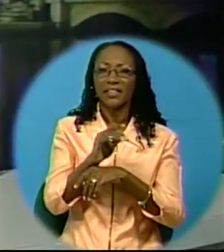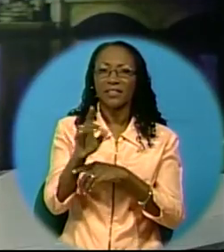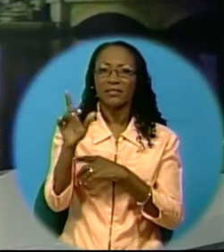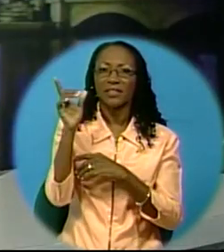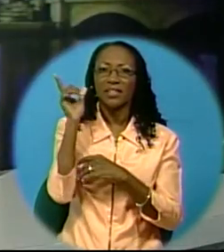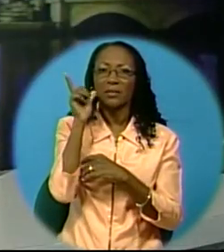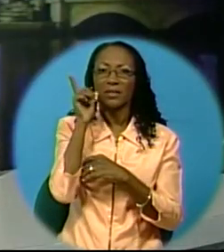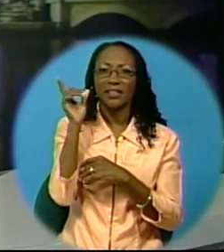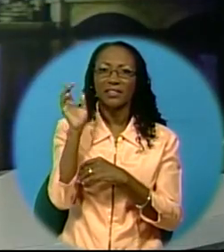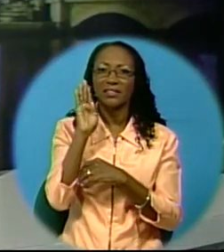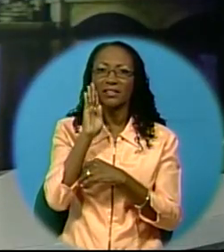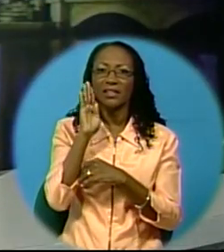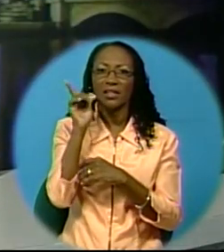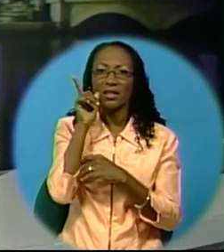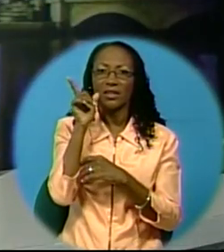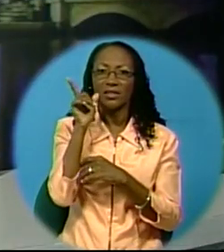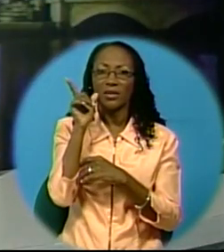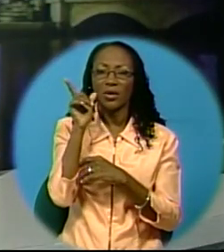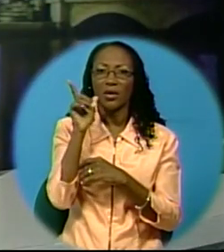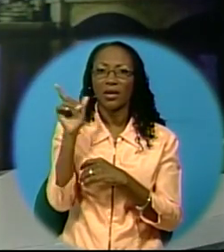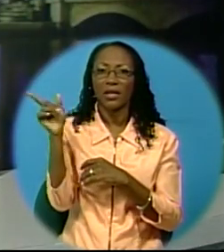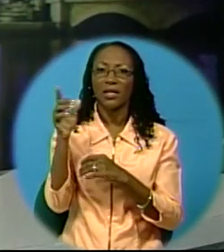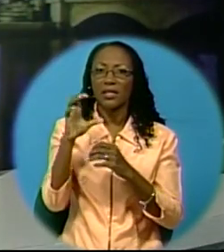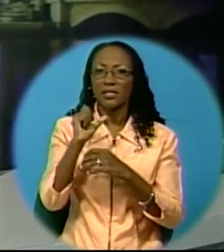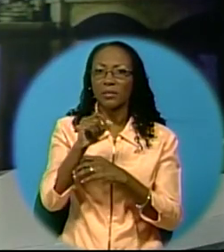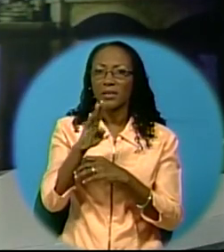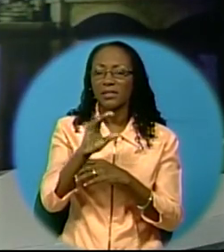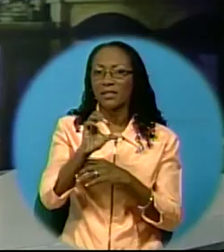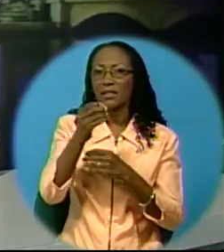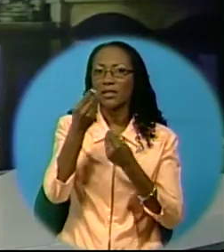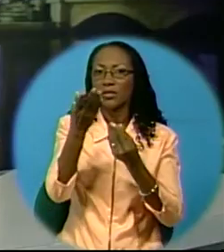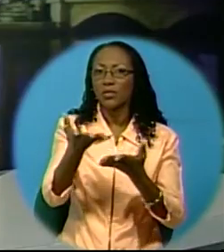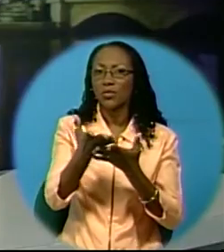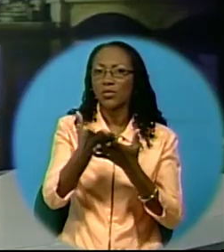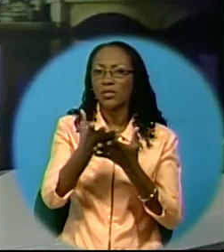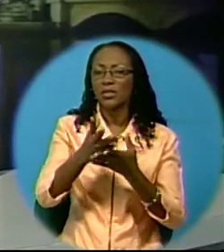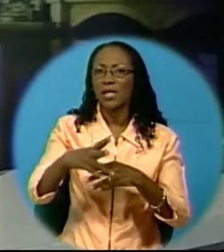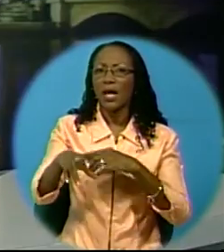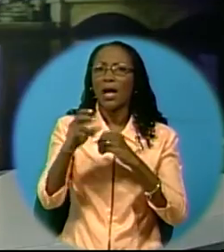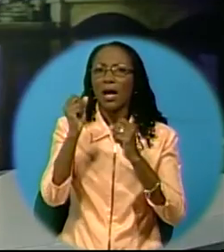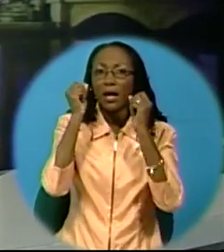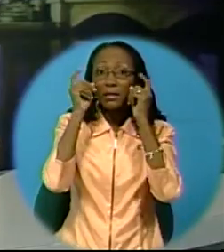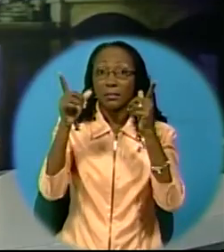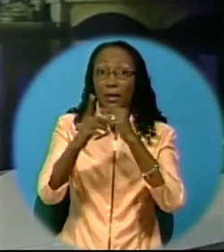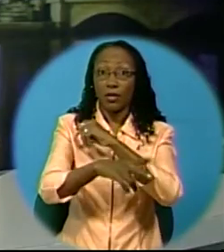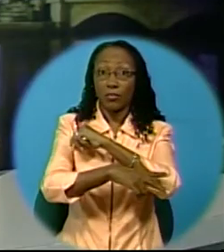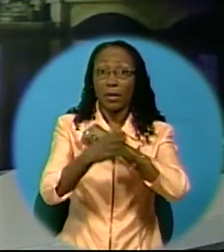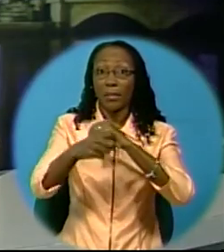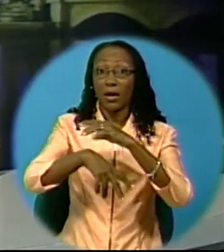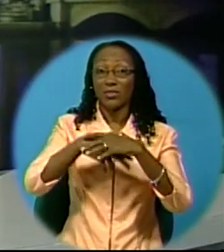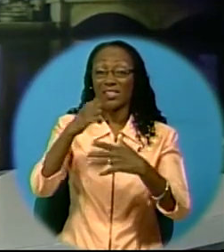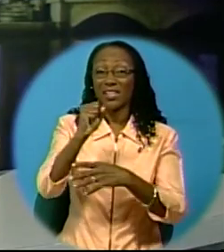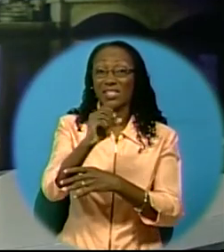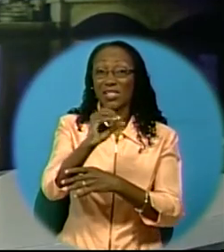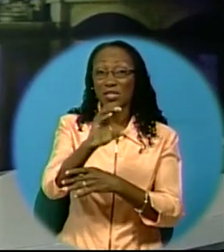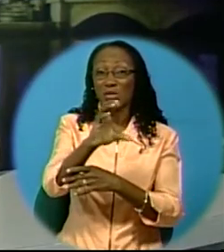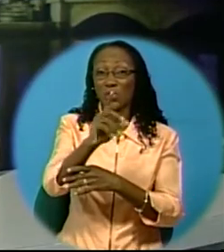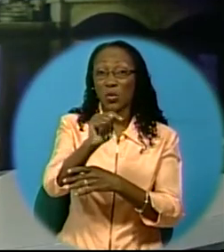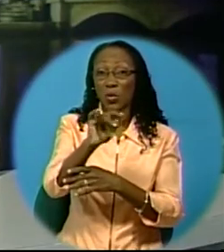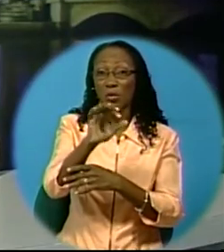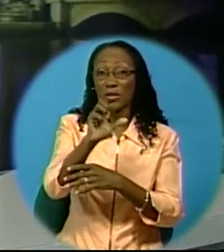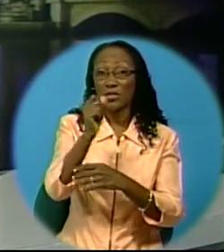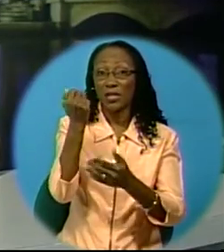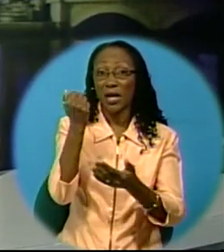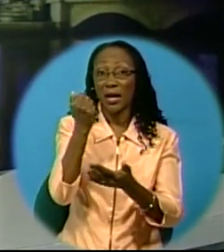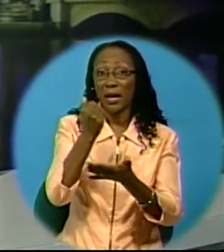And a very good evening to you. I'm Lisa Lord with the CBC Evening News. In our top story tonight, a daring robbery outside the Scotiabank in Coconut